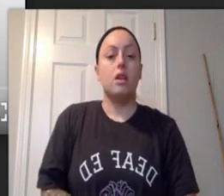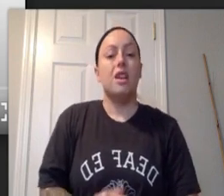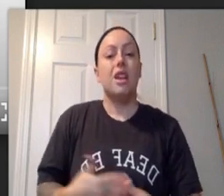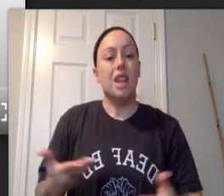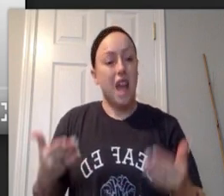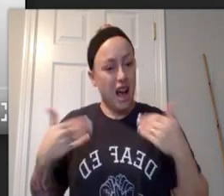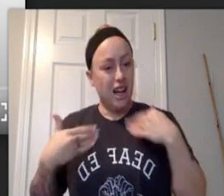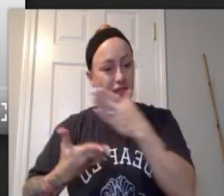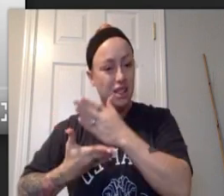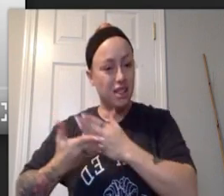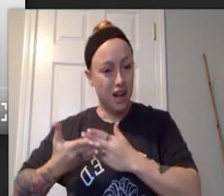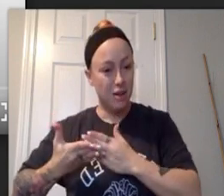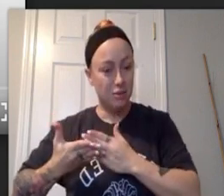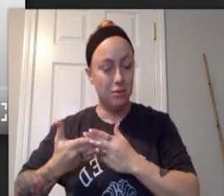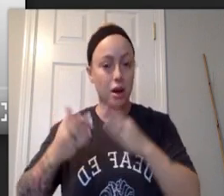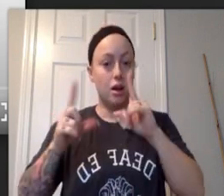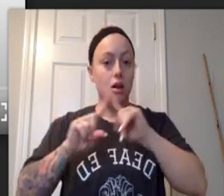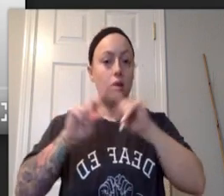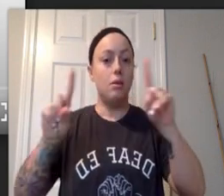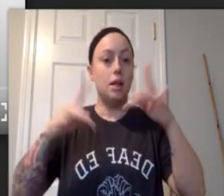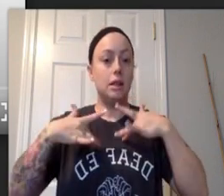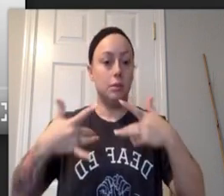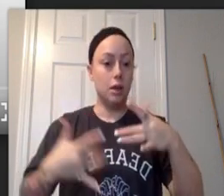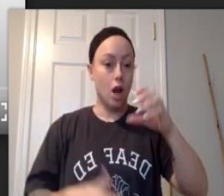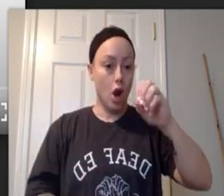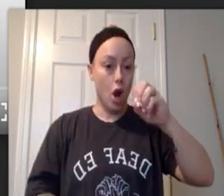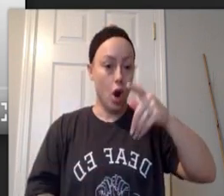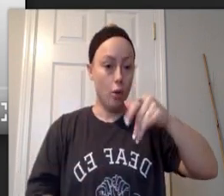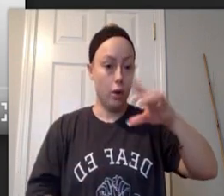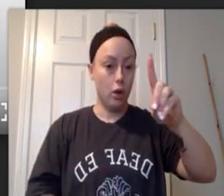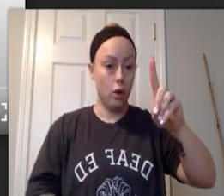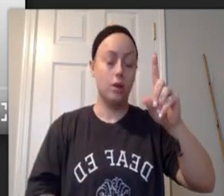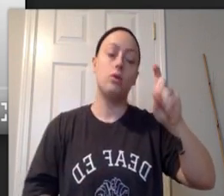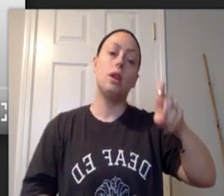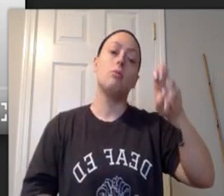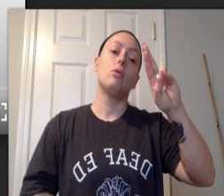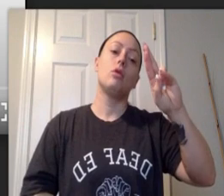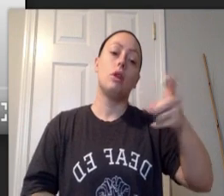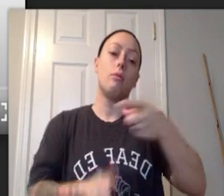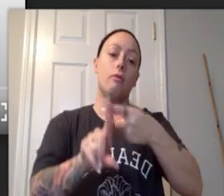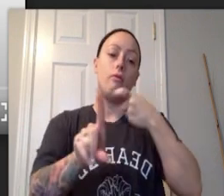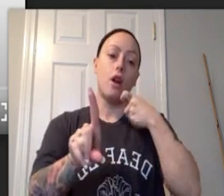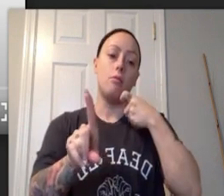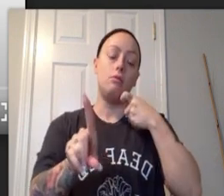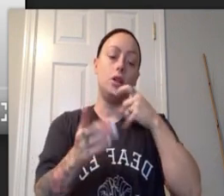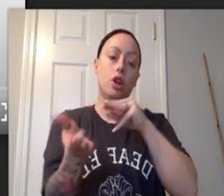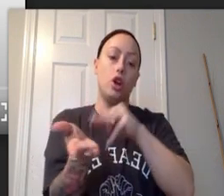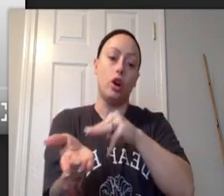things that you can get, but usually opioids you need a prescription for.